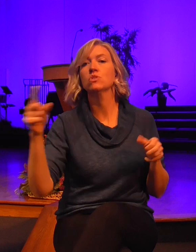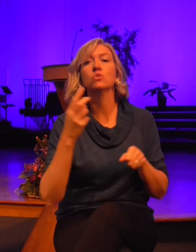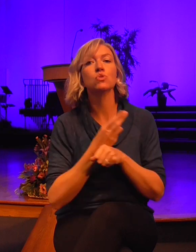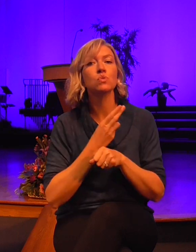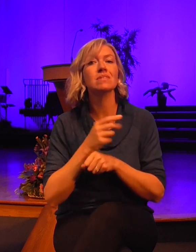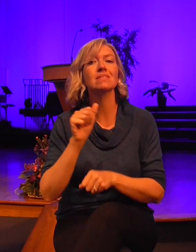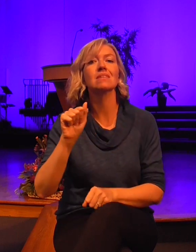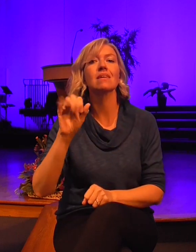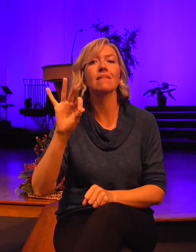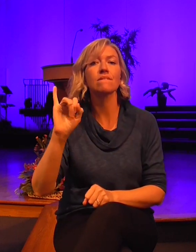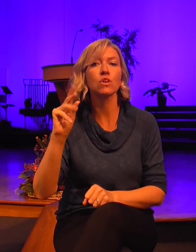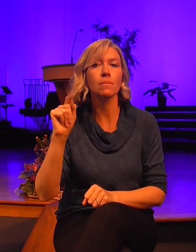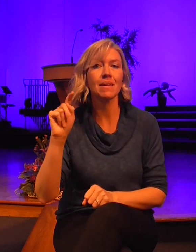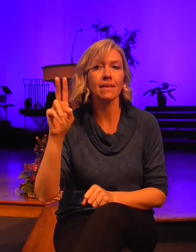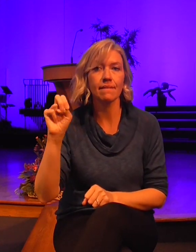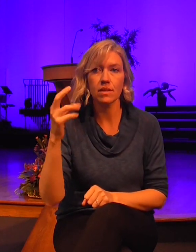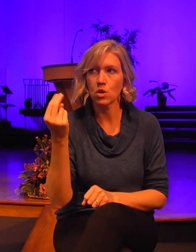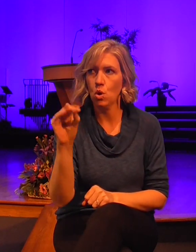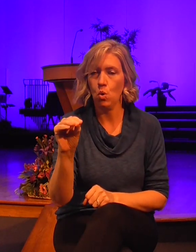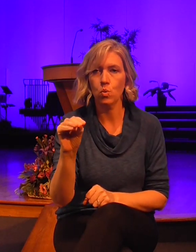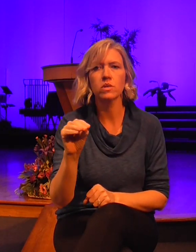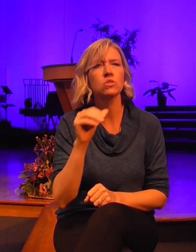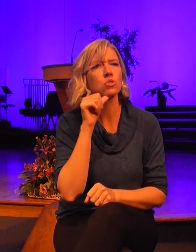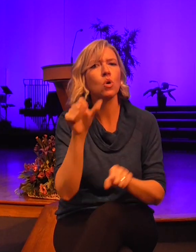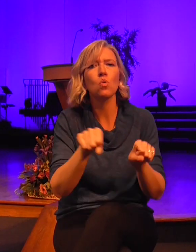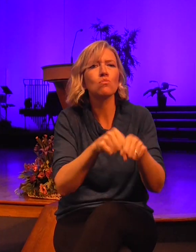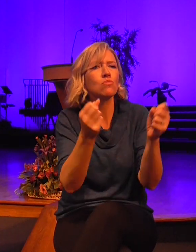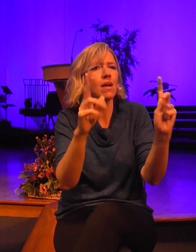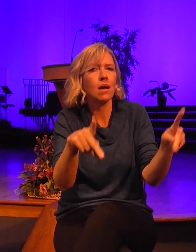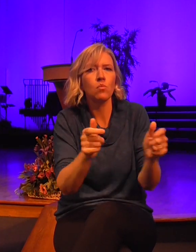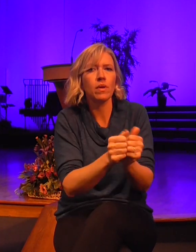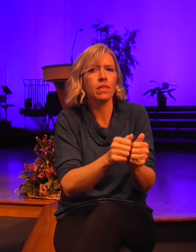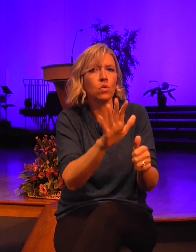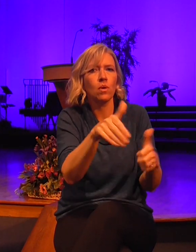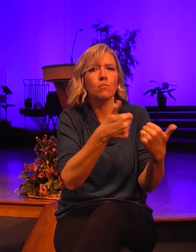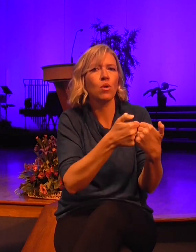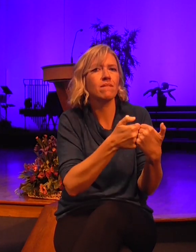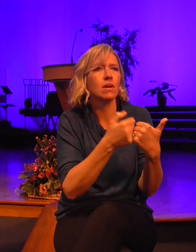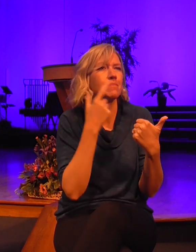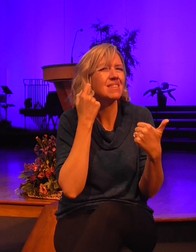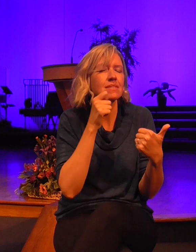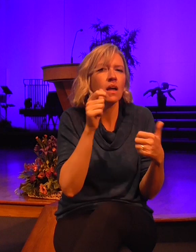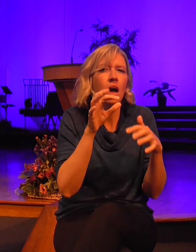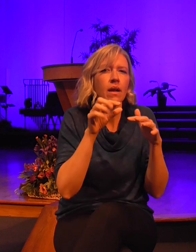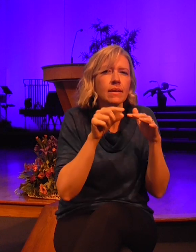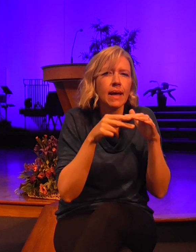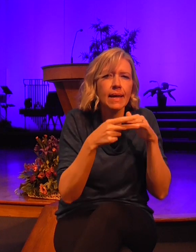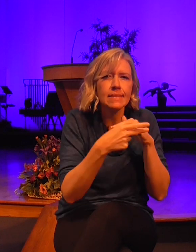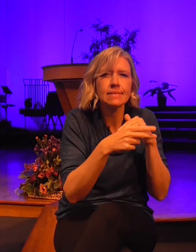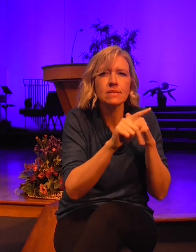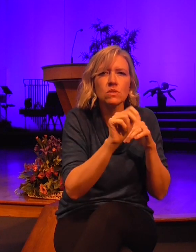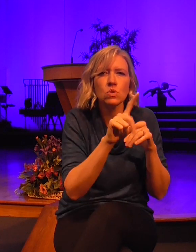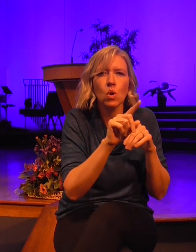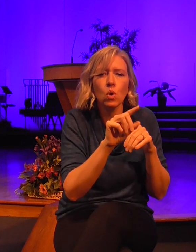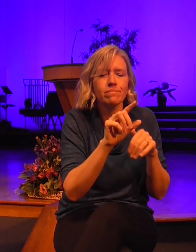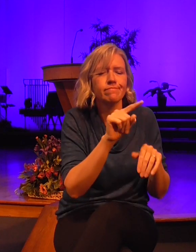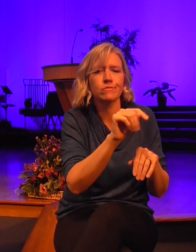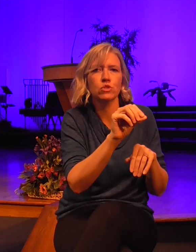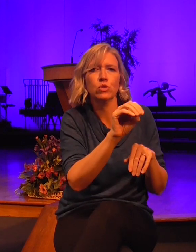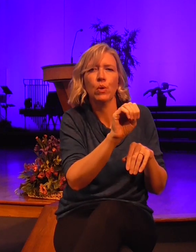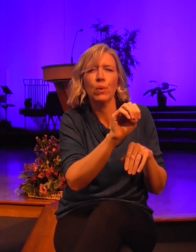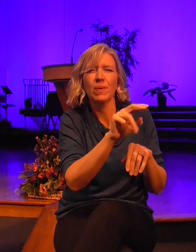no. Don't break up with your boyfriend because he doesn't cut his toenails. Break up with your boyfriend because you are